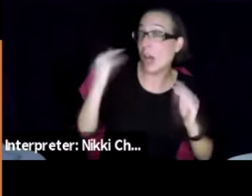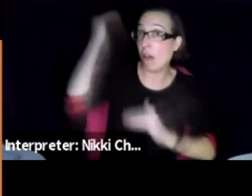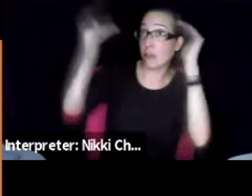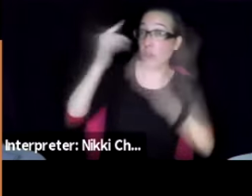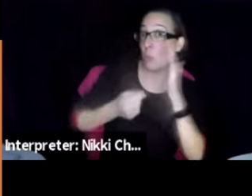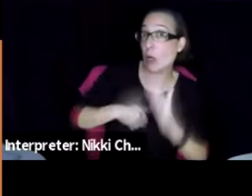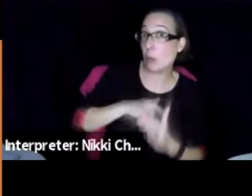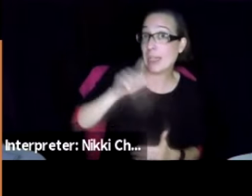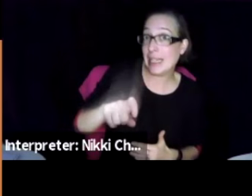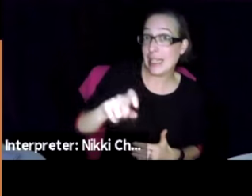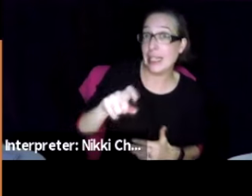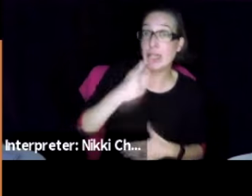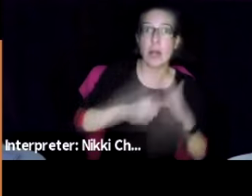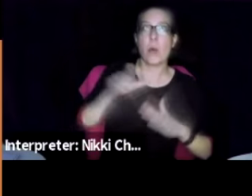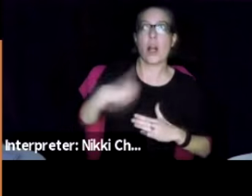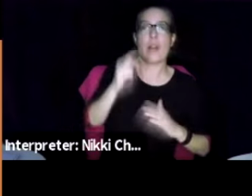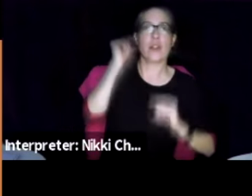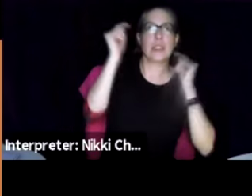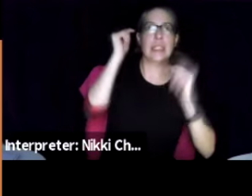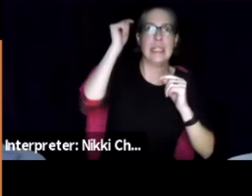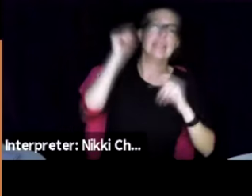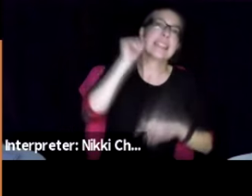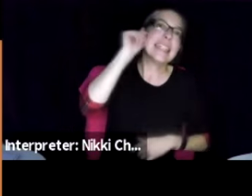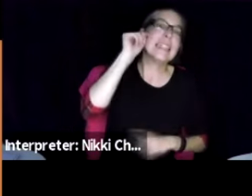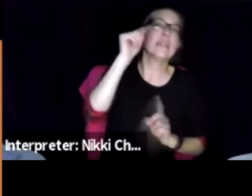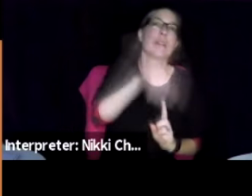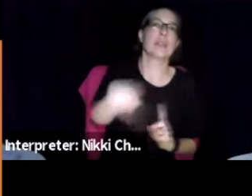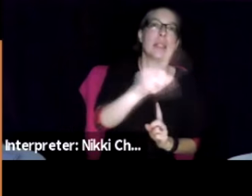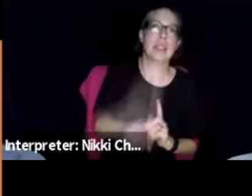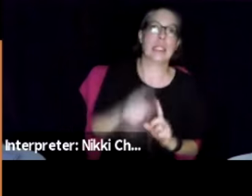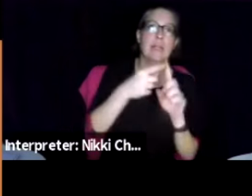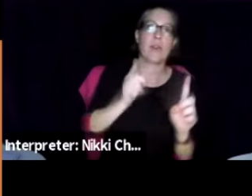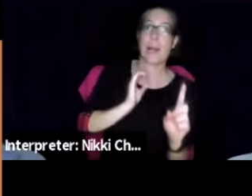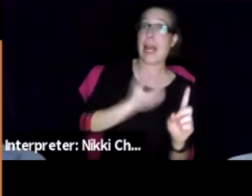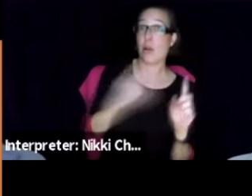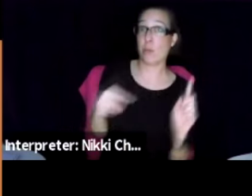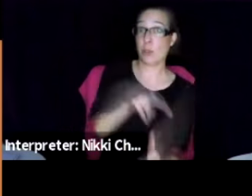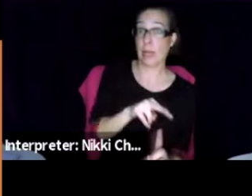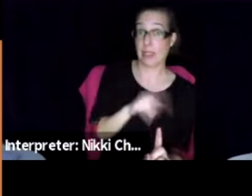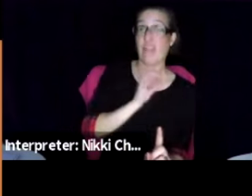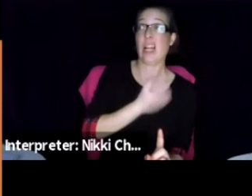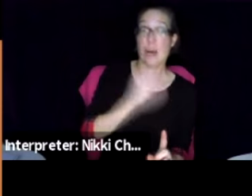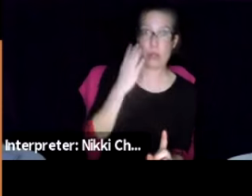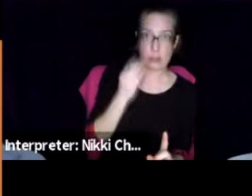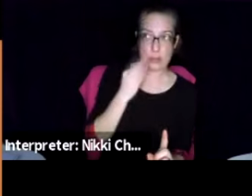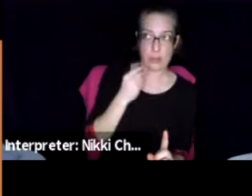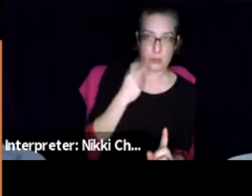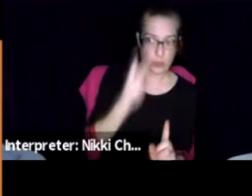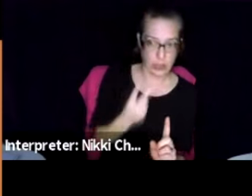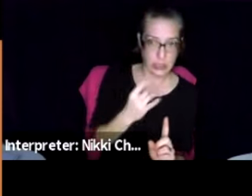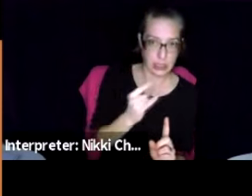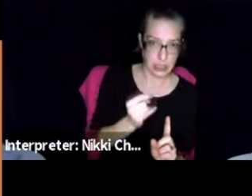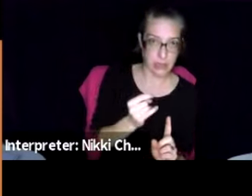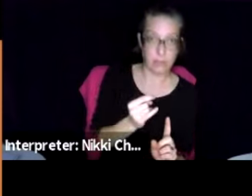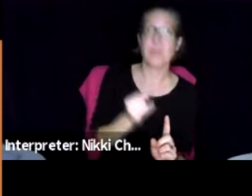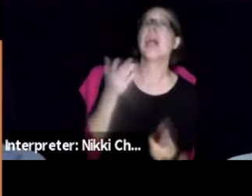what other teens need from our own perspective, seeing it very firsthand. And then it allows adults to understand that and respect that